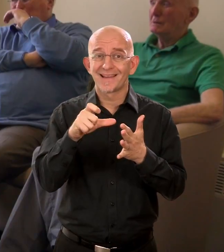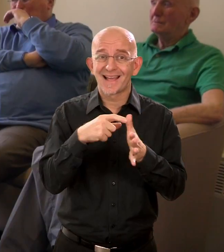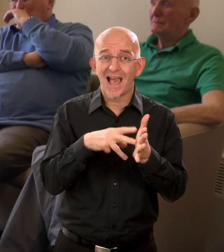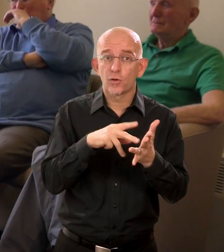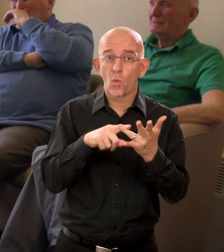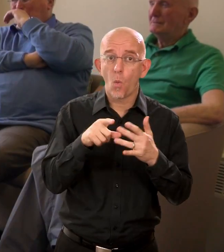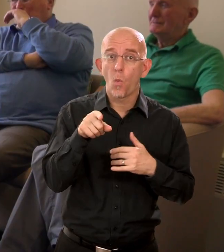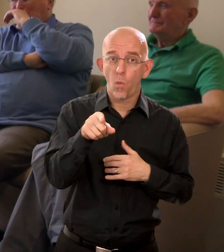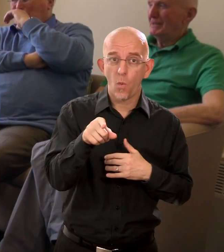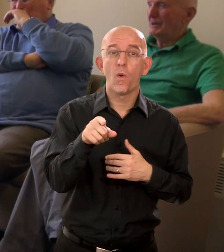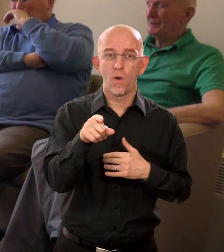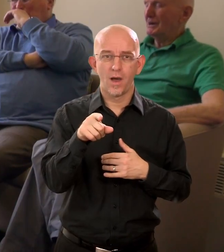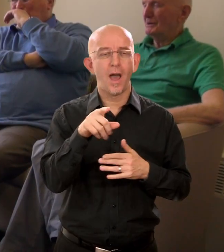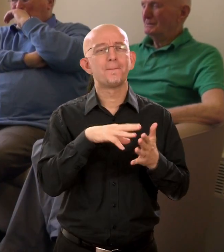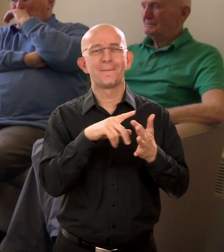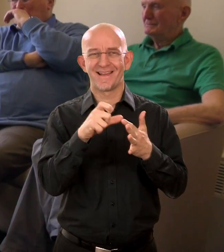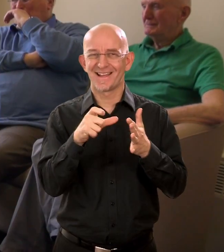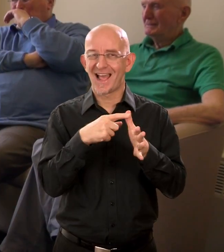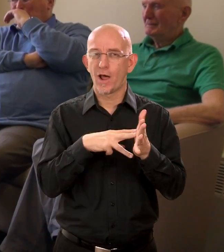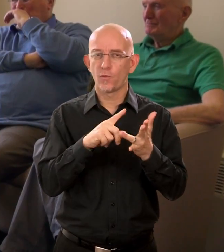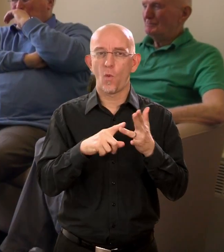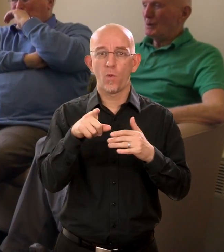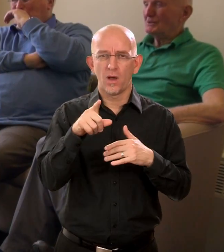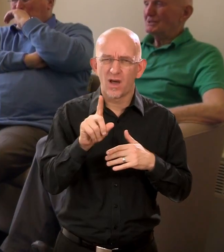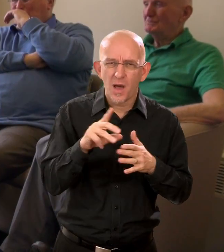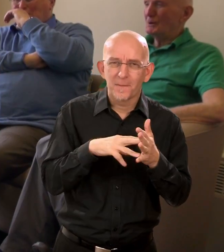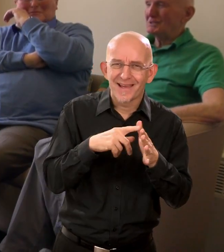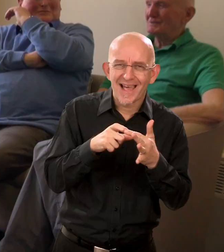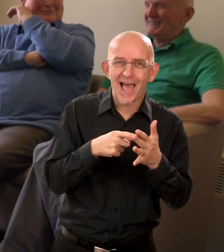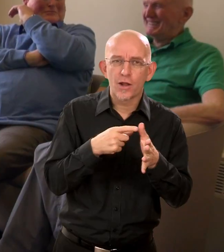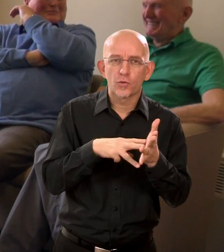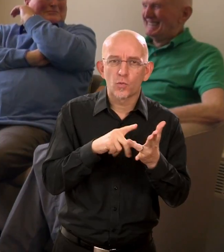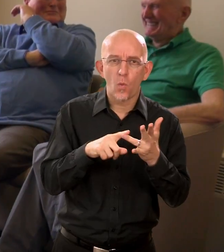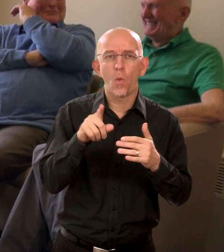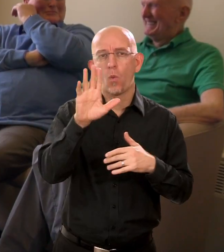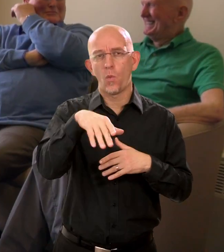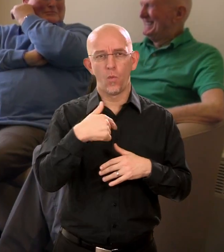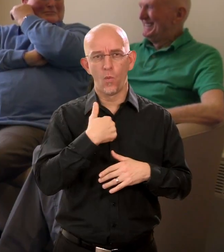Meccano. Meccano. Meccano. Yeah, I had Meccano. Boxes and boxes of it.